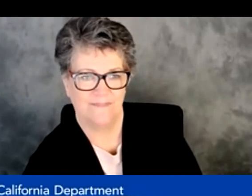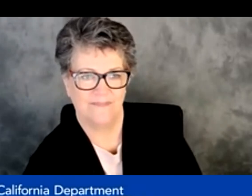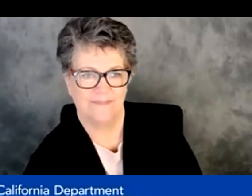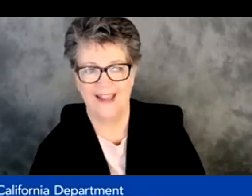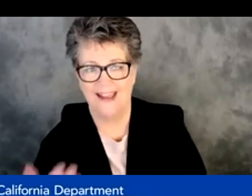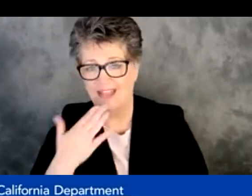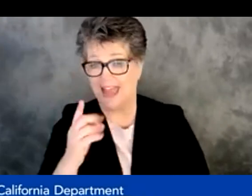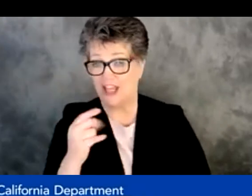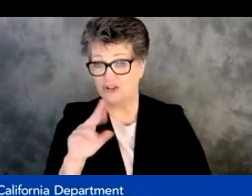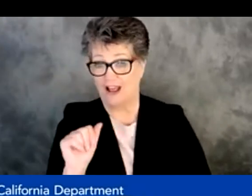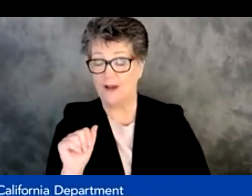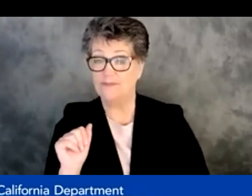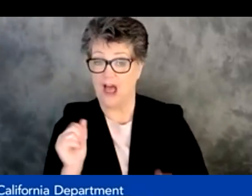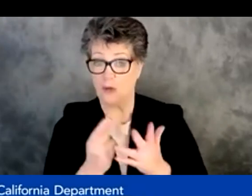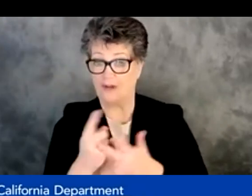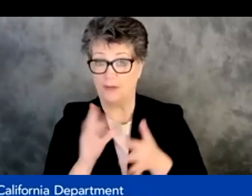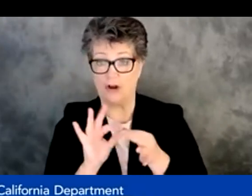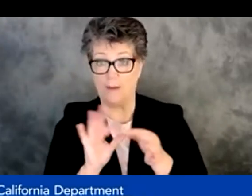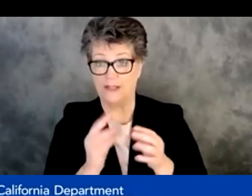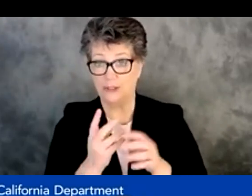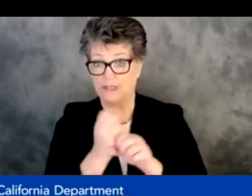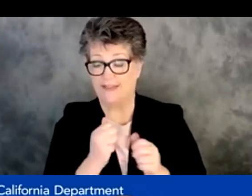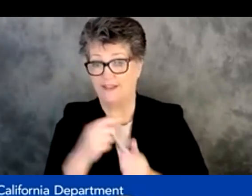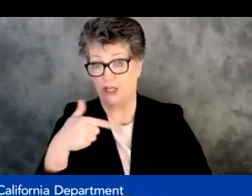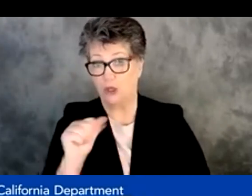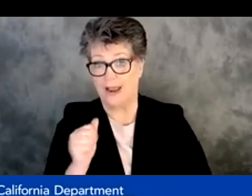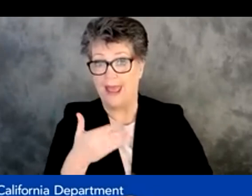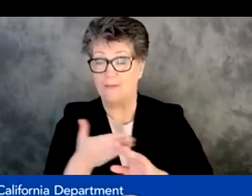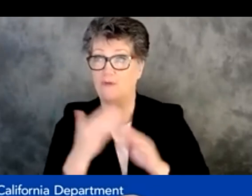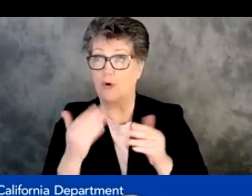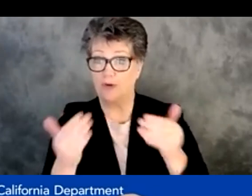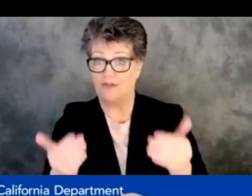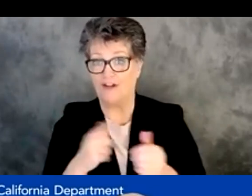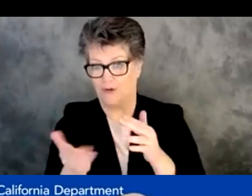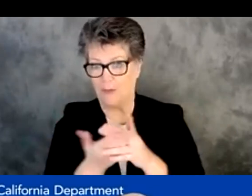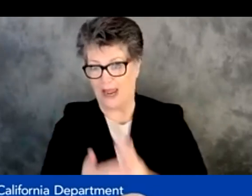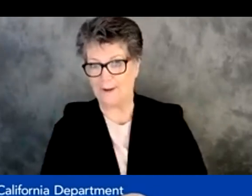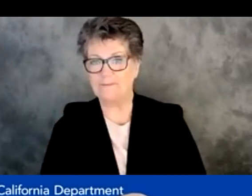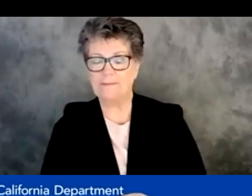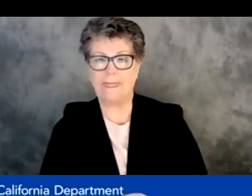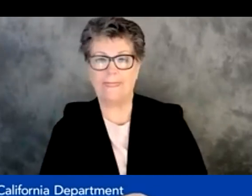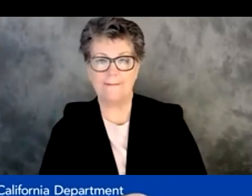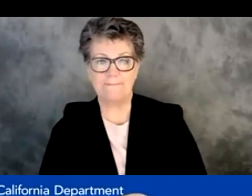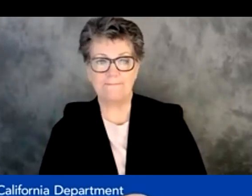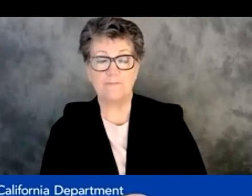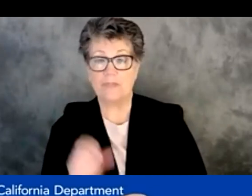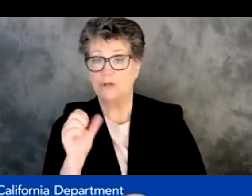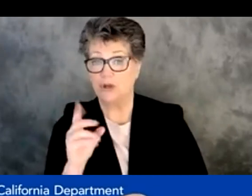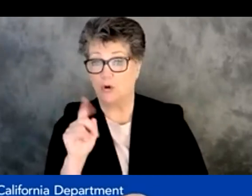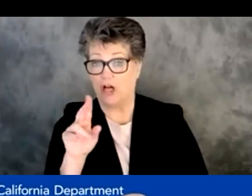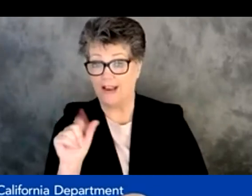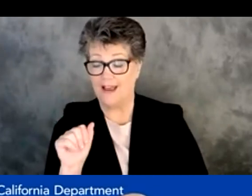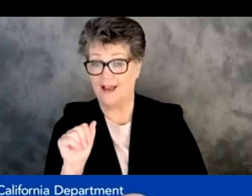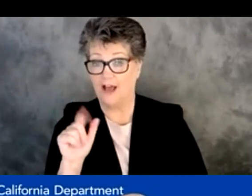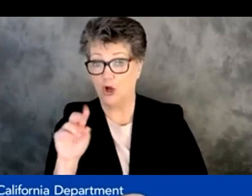read a few of the comments that we've received in the Q&A before we move on for our break. So Claudia Guzman